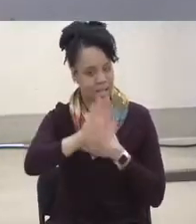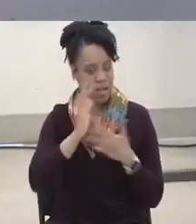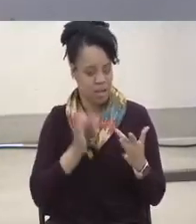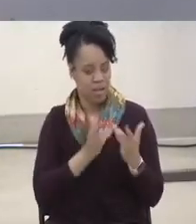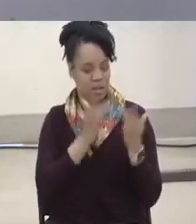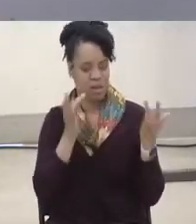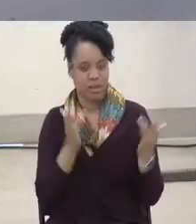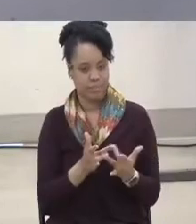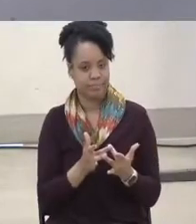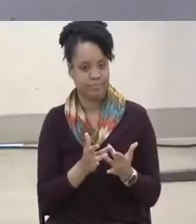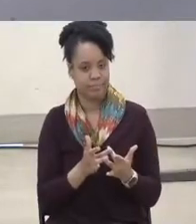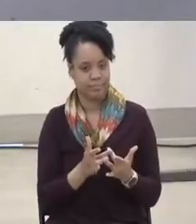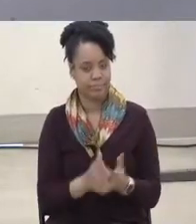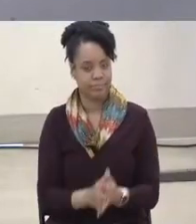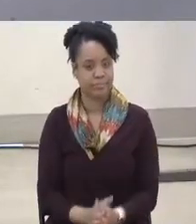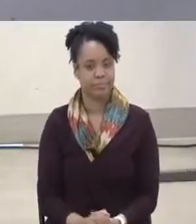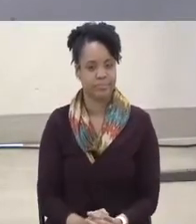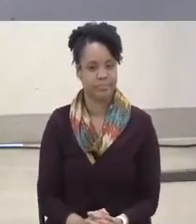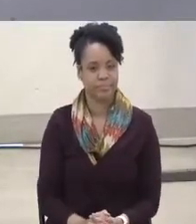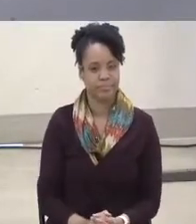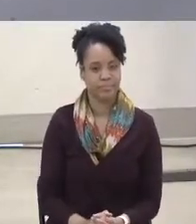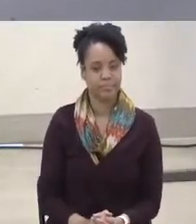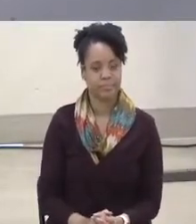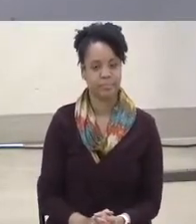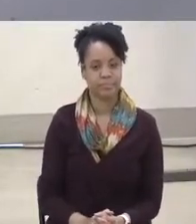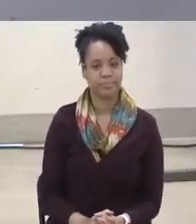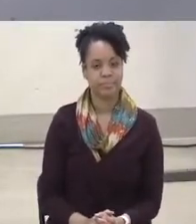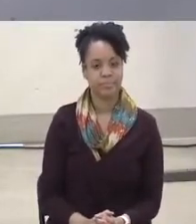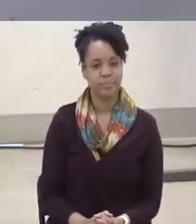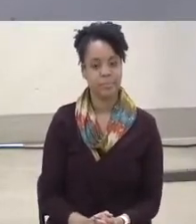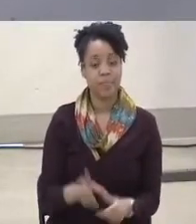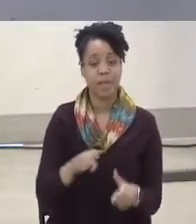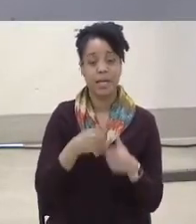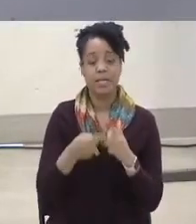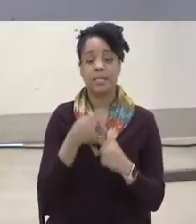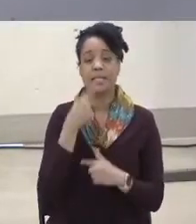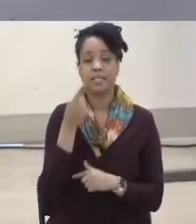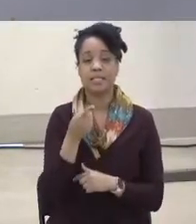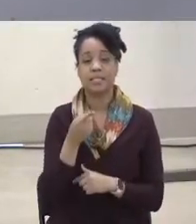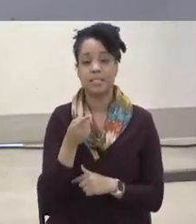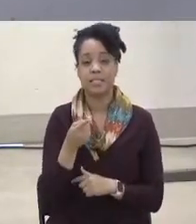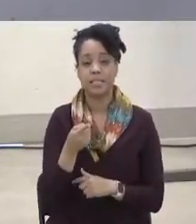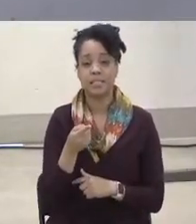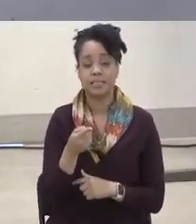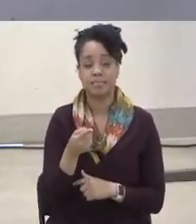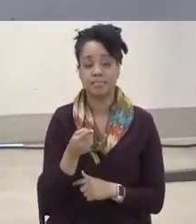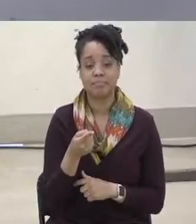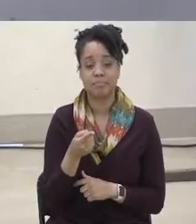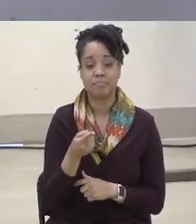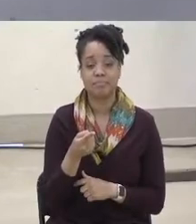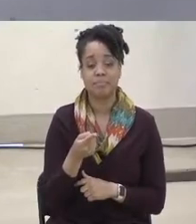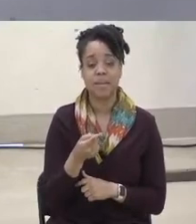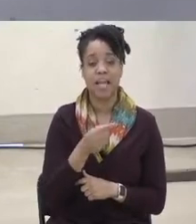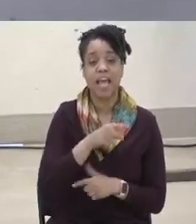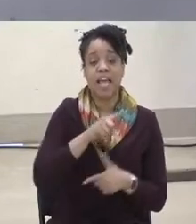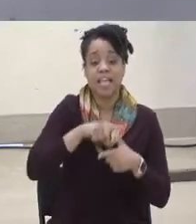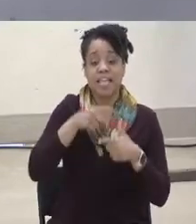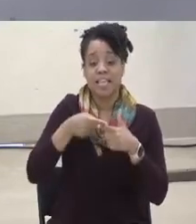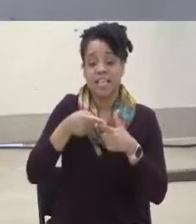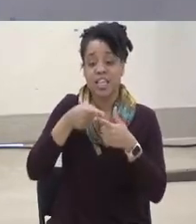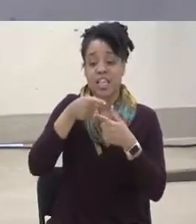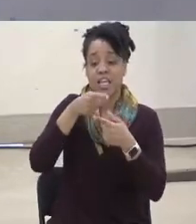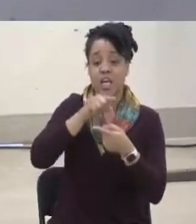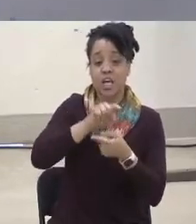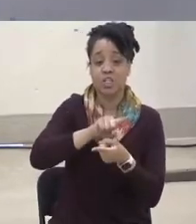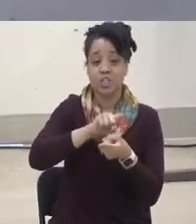quieres que yo haga y que sí, tu sí sea en tu corazón. And then he said, lastly, and turn from your wicked ways. Y